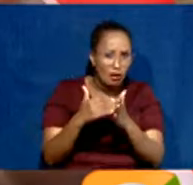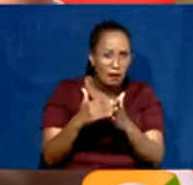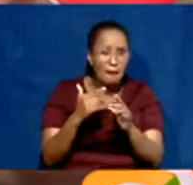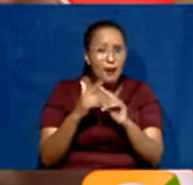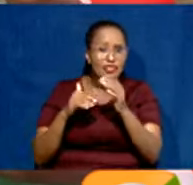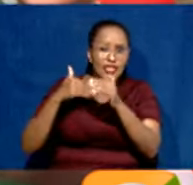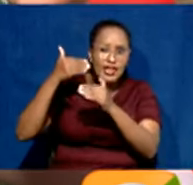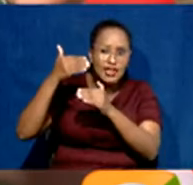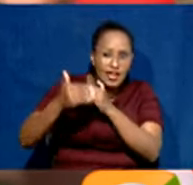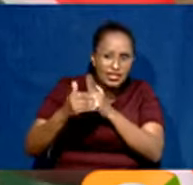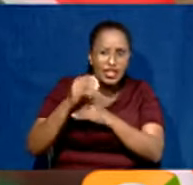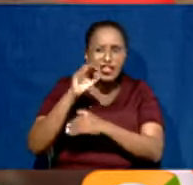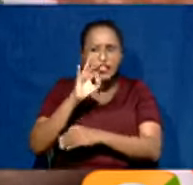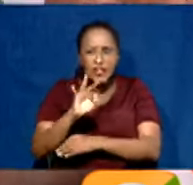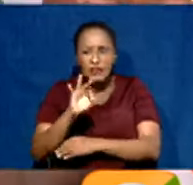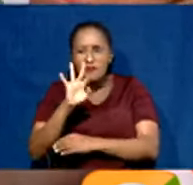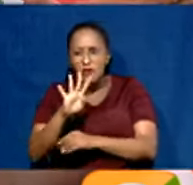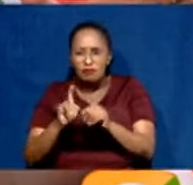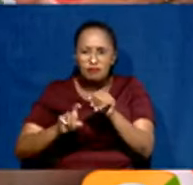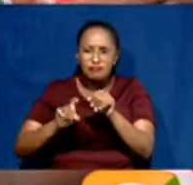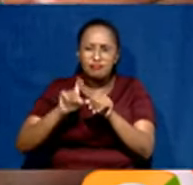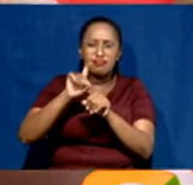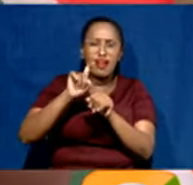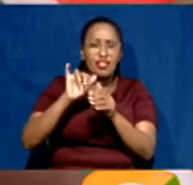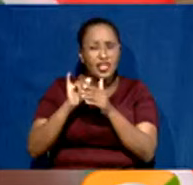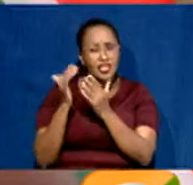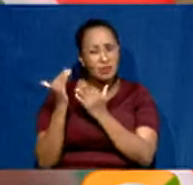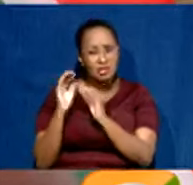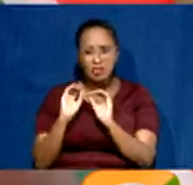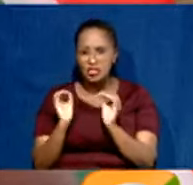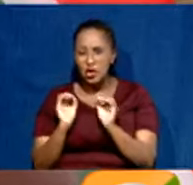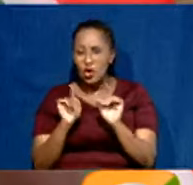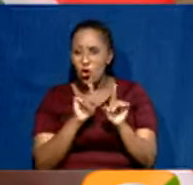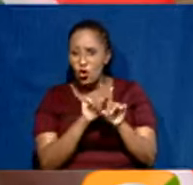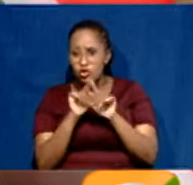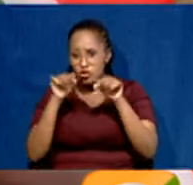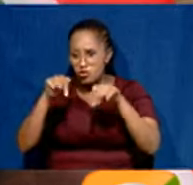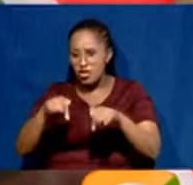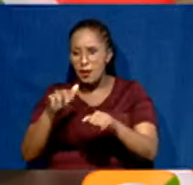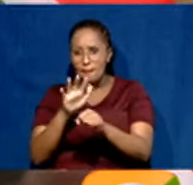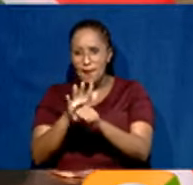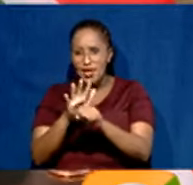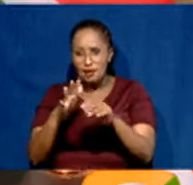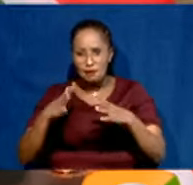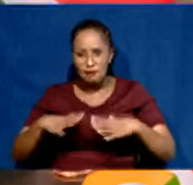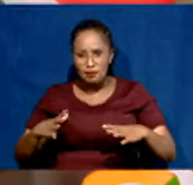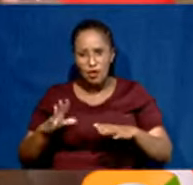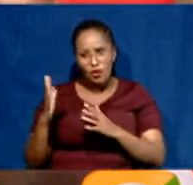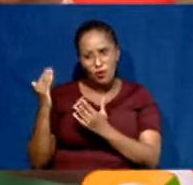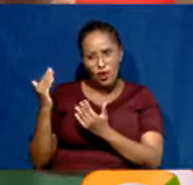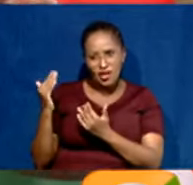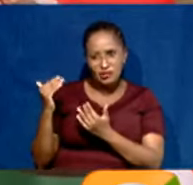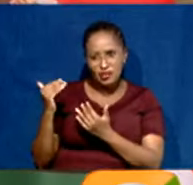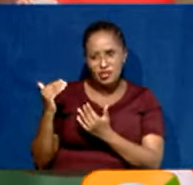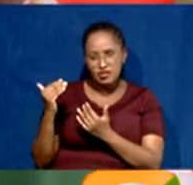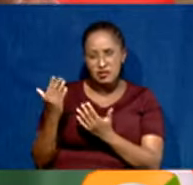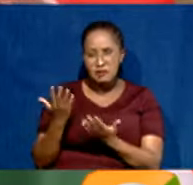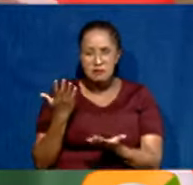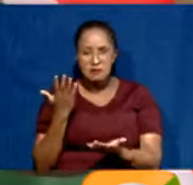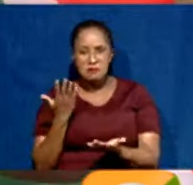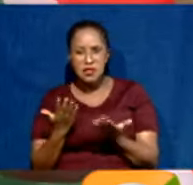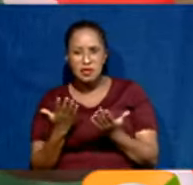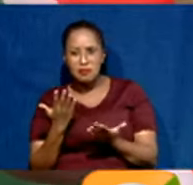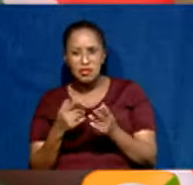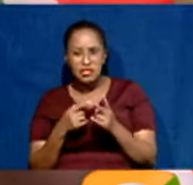next 3-4 increases were completely unexpected. Even today, all of us expected that they would begin to